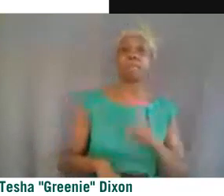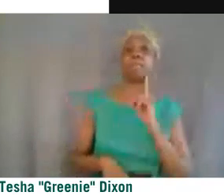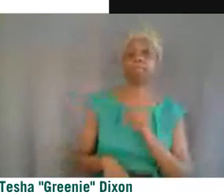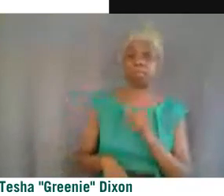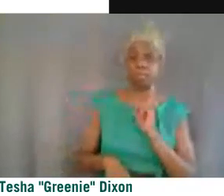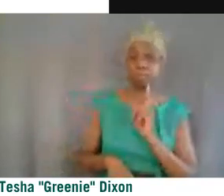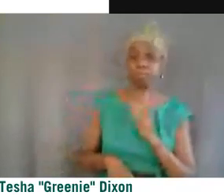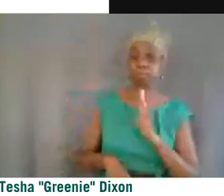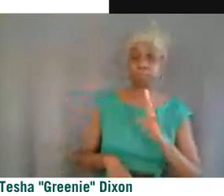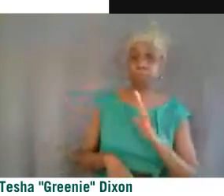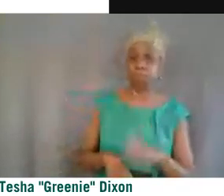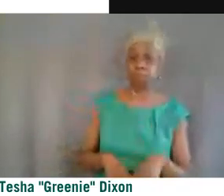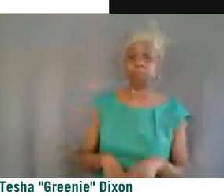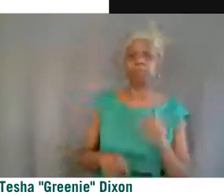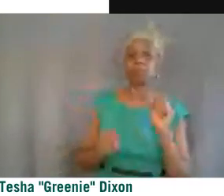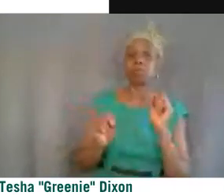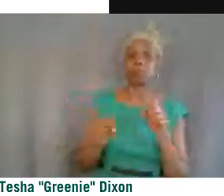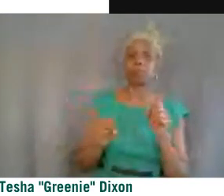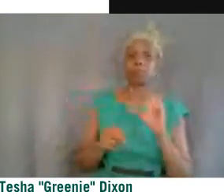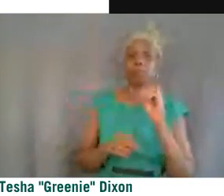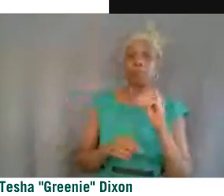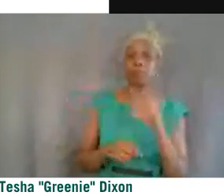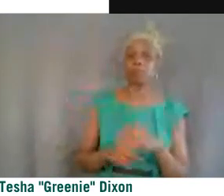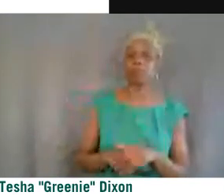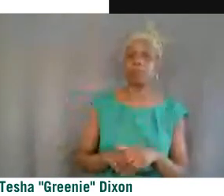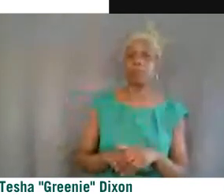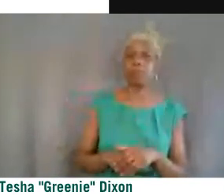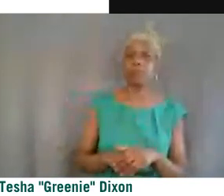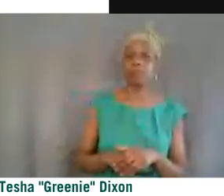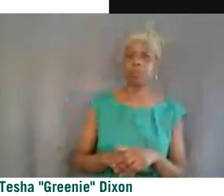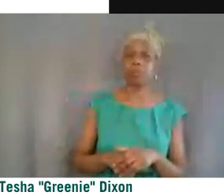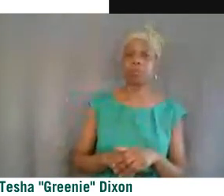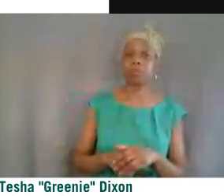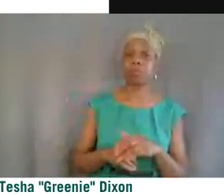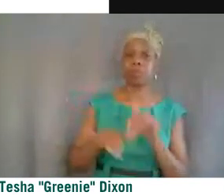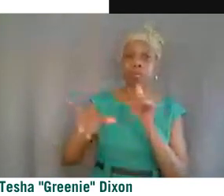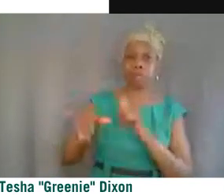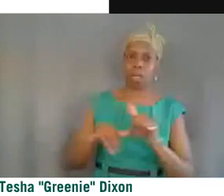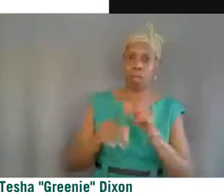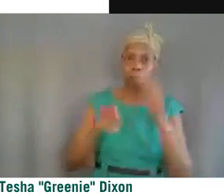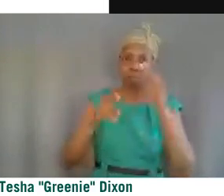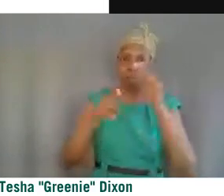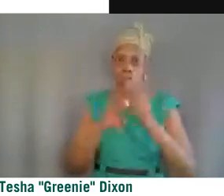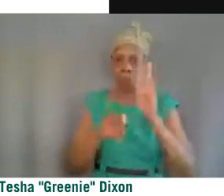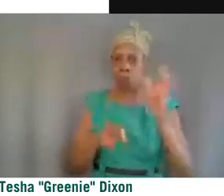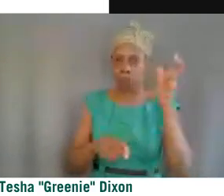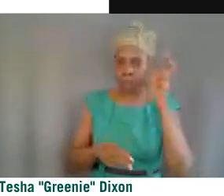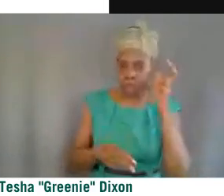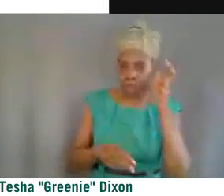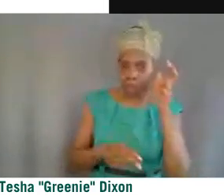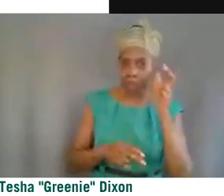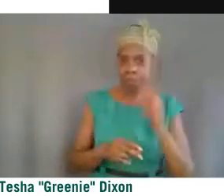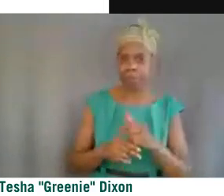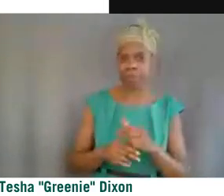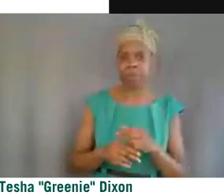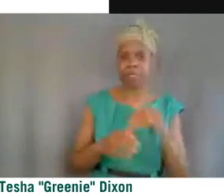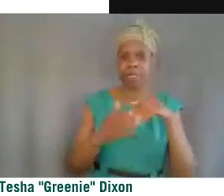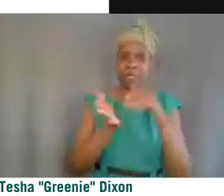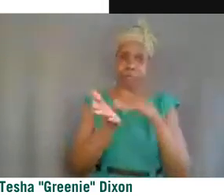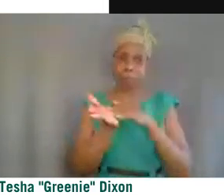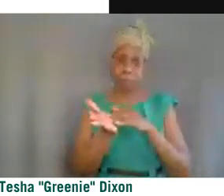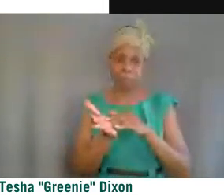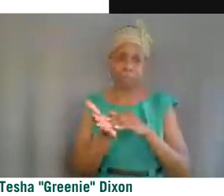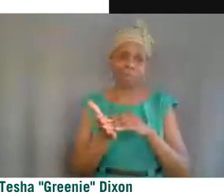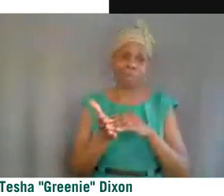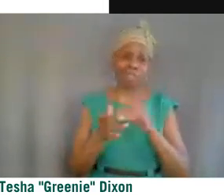Yeah. Yes. So the common nomenclature you'll hear, and it's medicine, so names